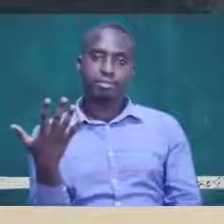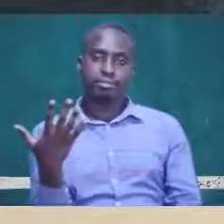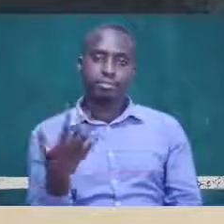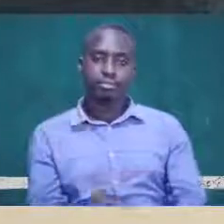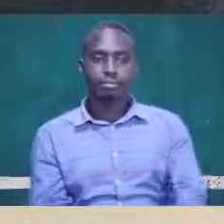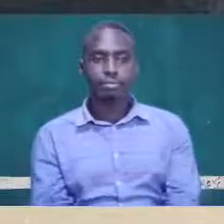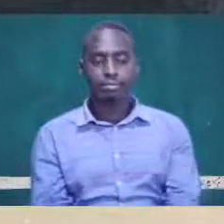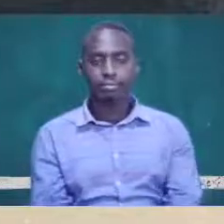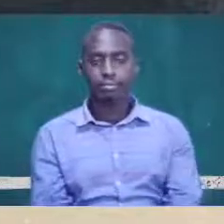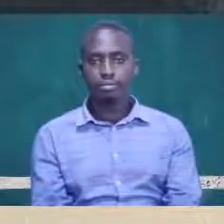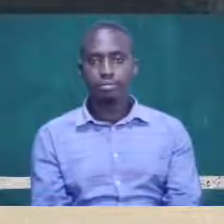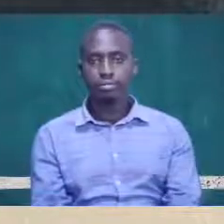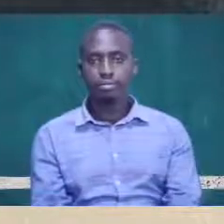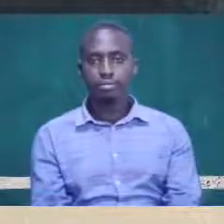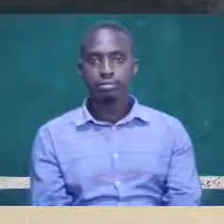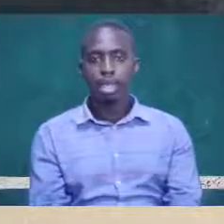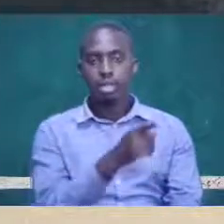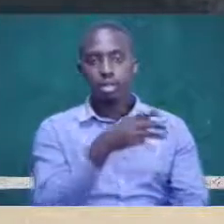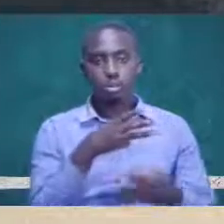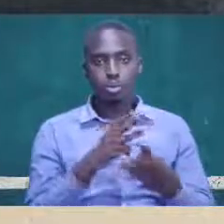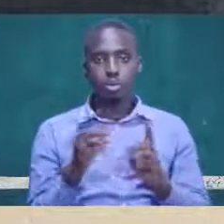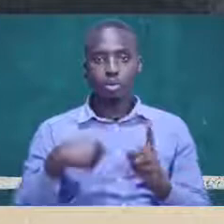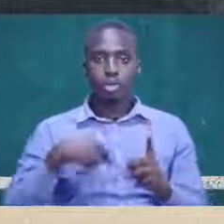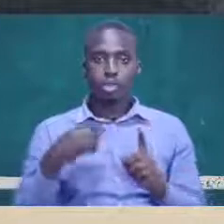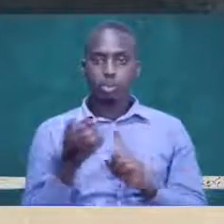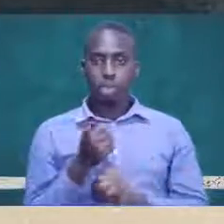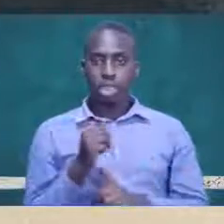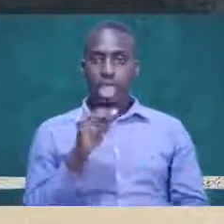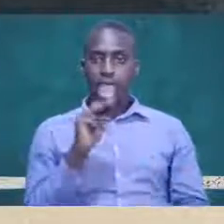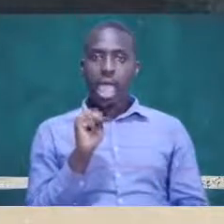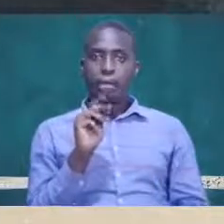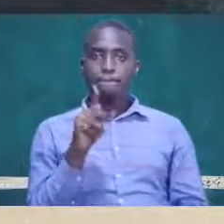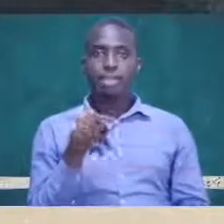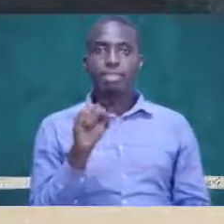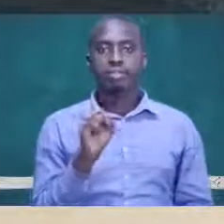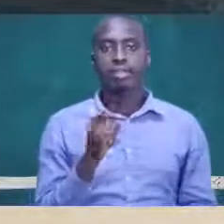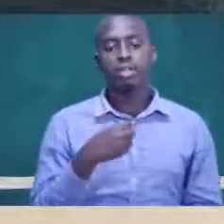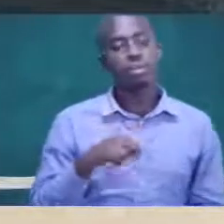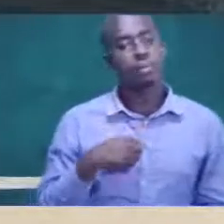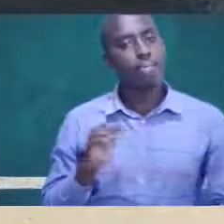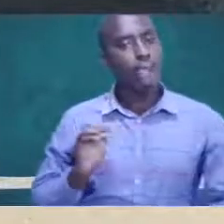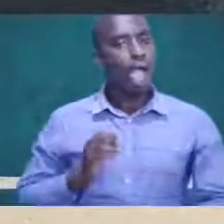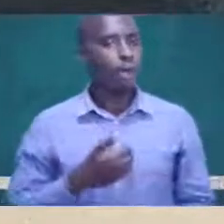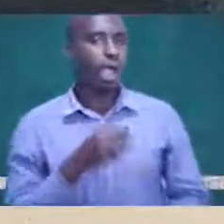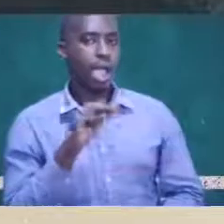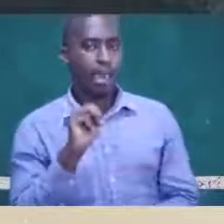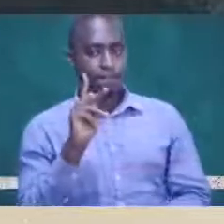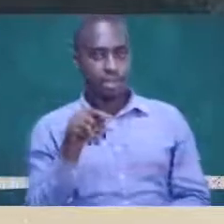0.5. That is how we get the marginal propensity to save. Now, our marginal propensity to save